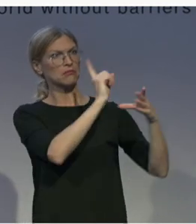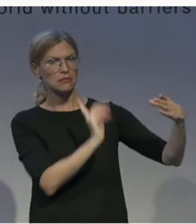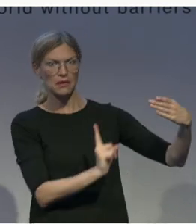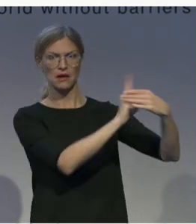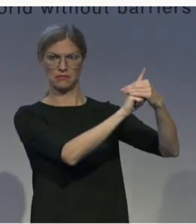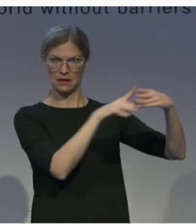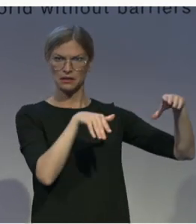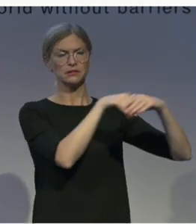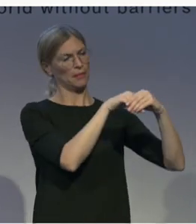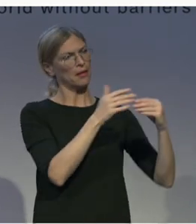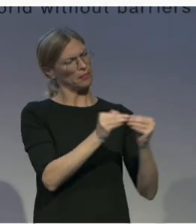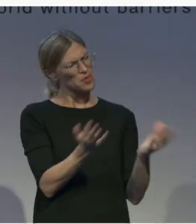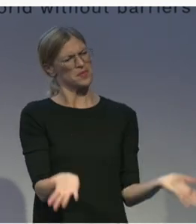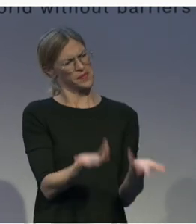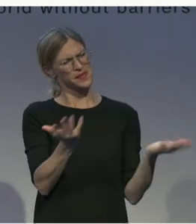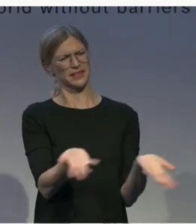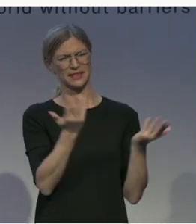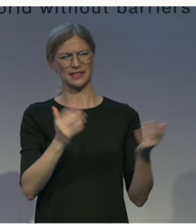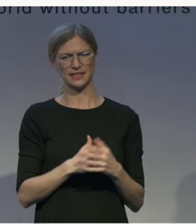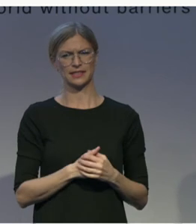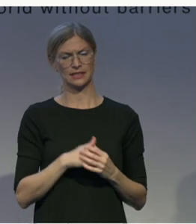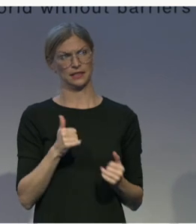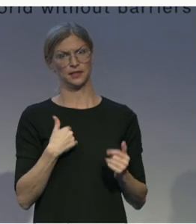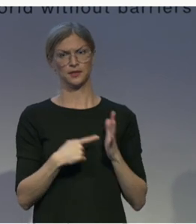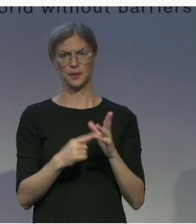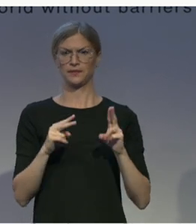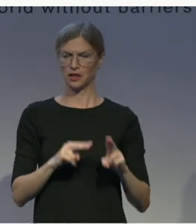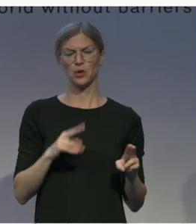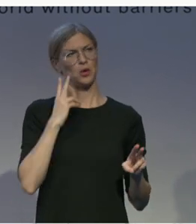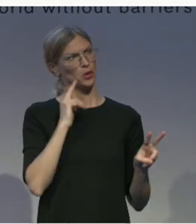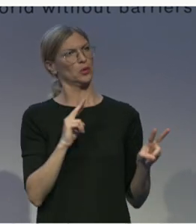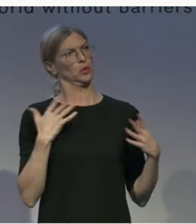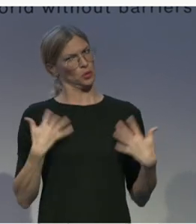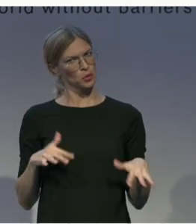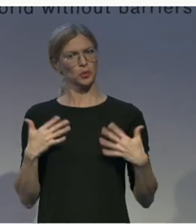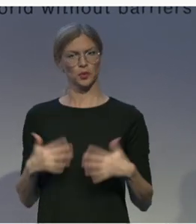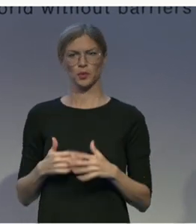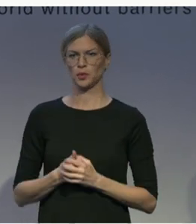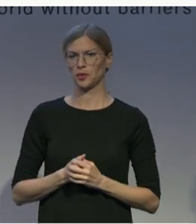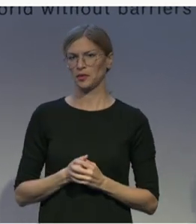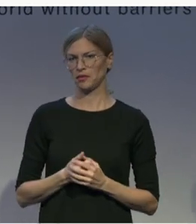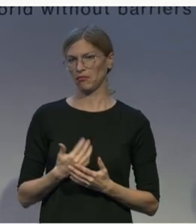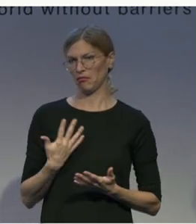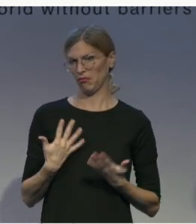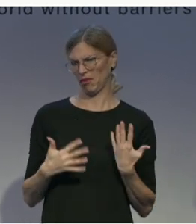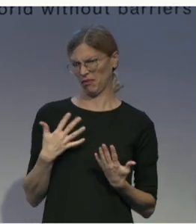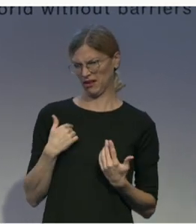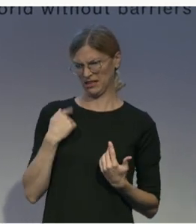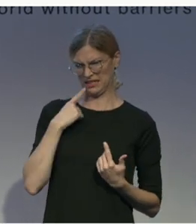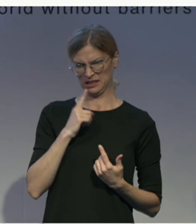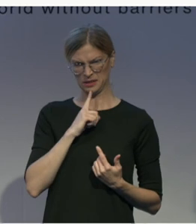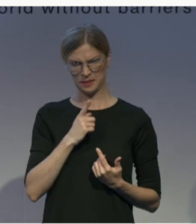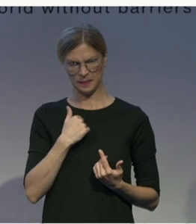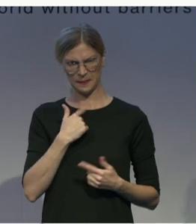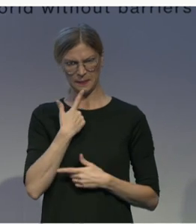would especially like to highlight that one of the it sounds weird, but one of the practical issues about getting